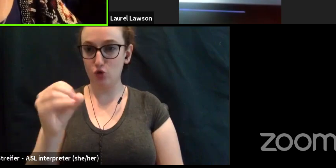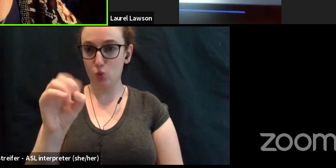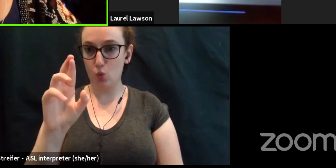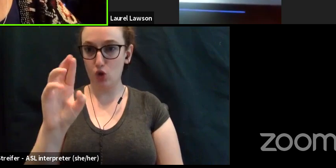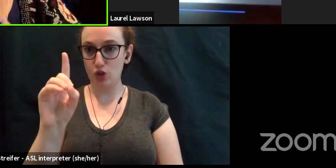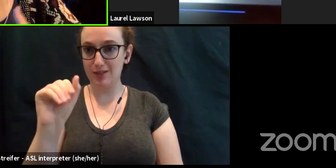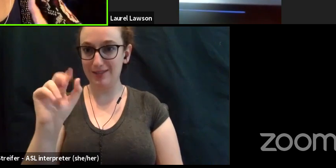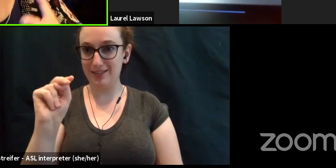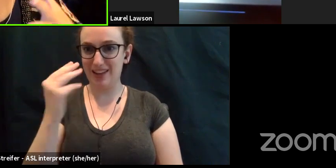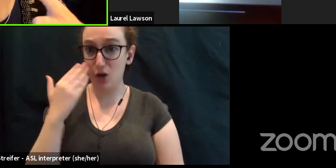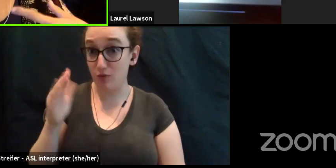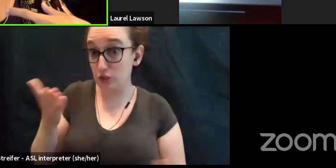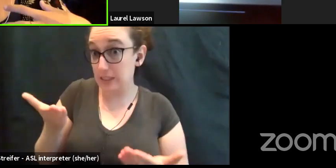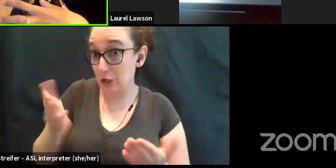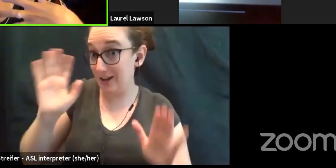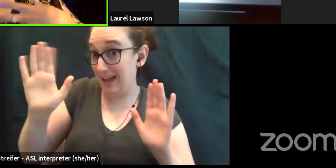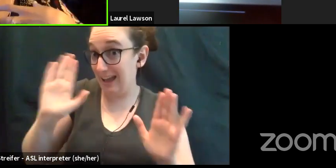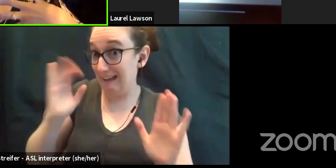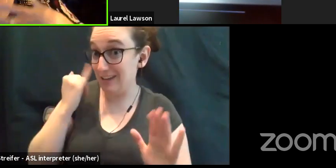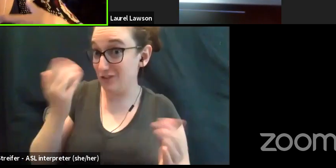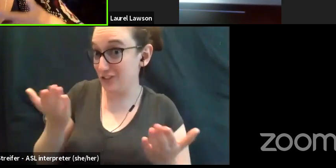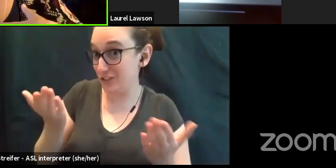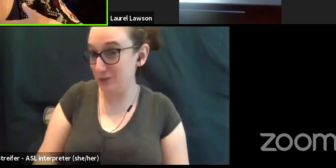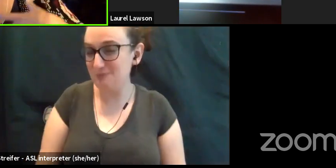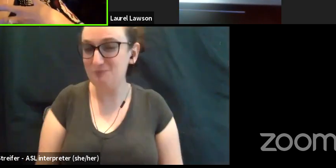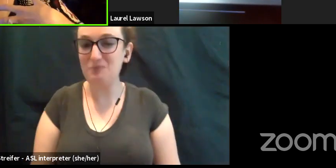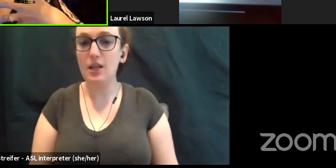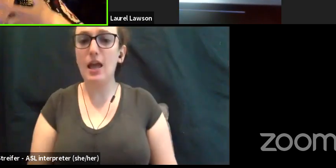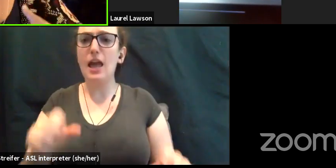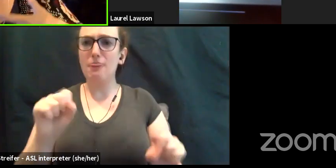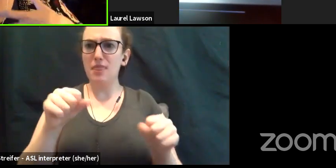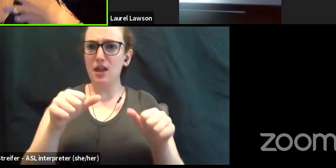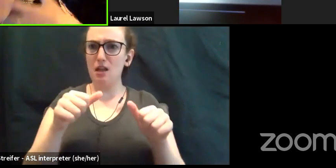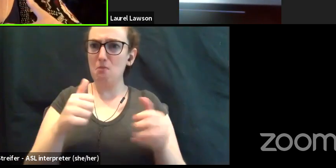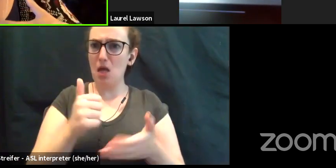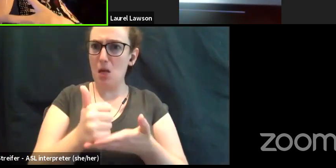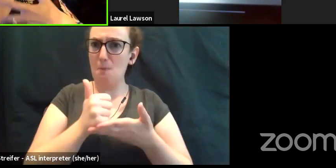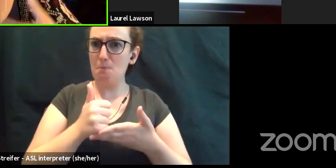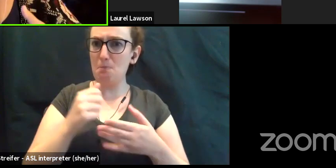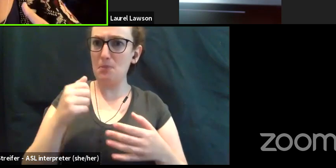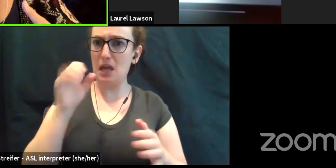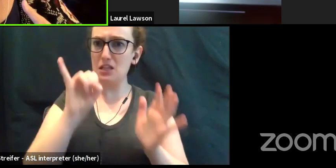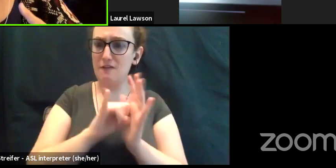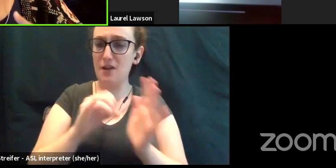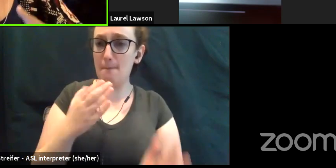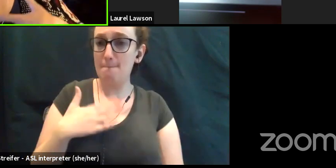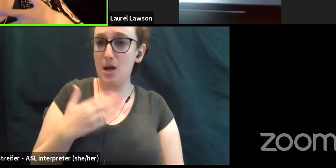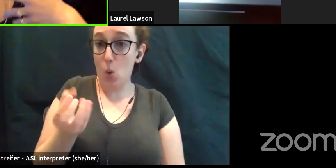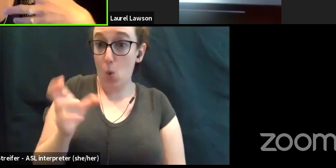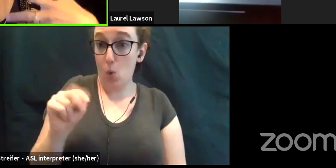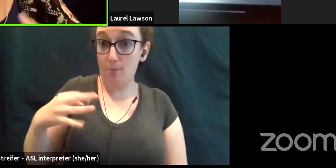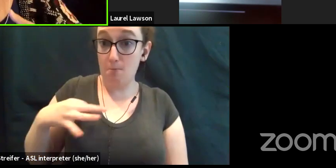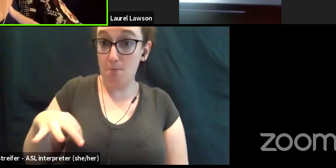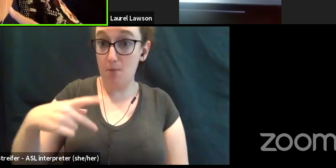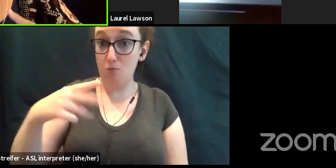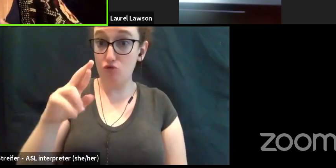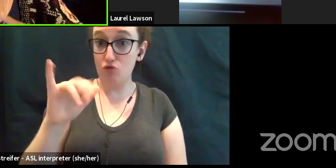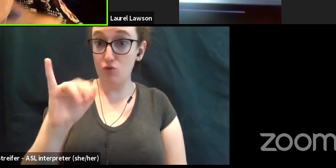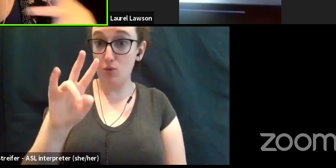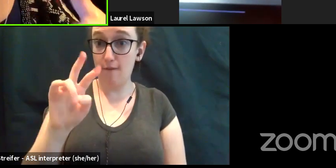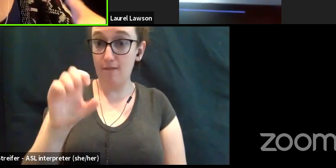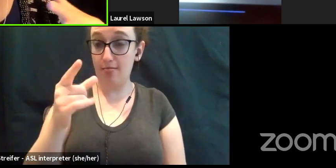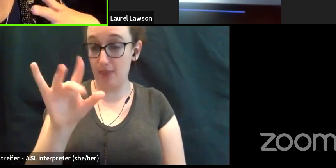workshop, like, not only helped me kind of identify my privilege as an invisibly disabled director, but also introduced me